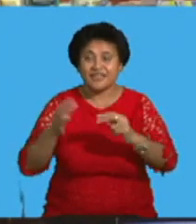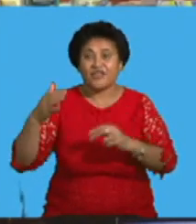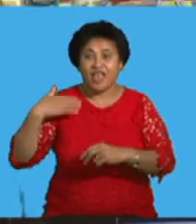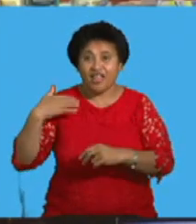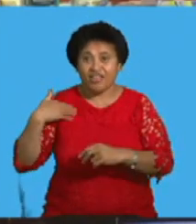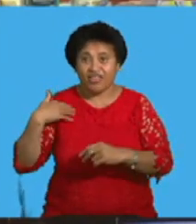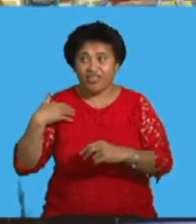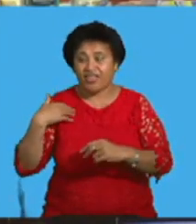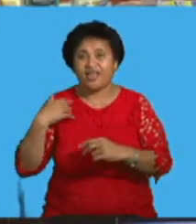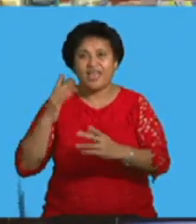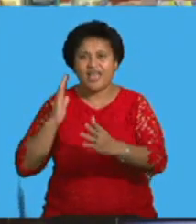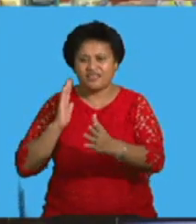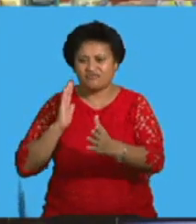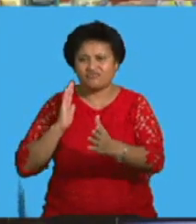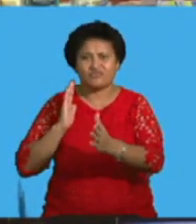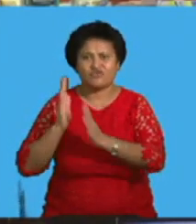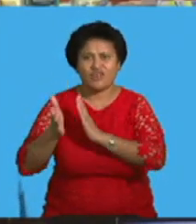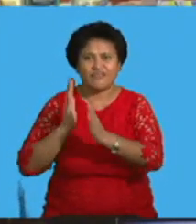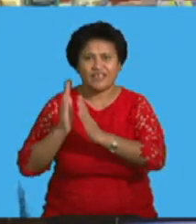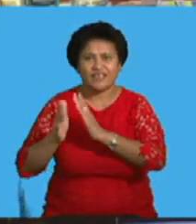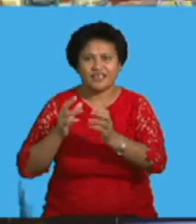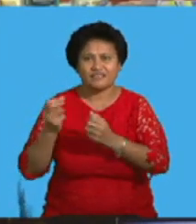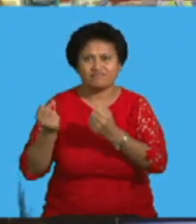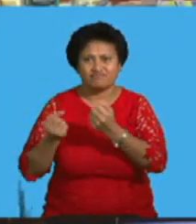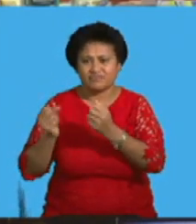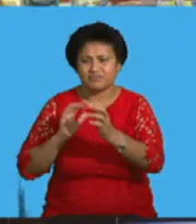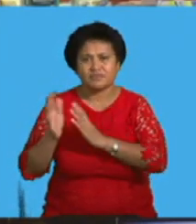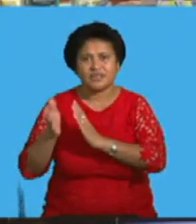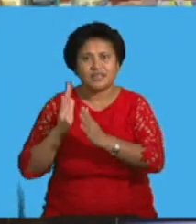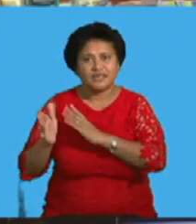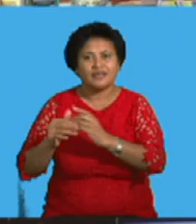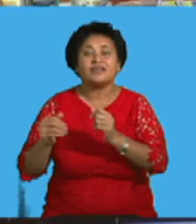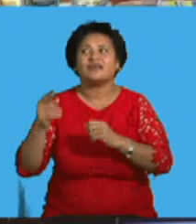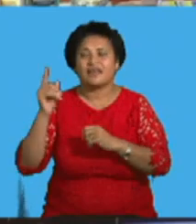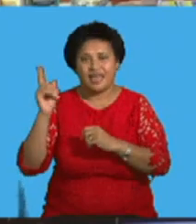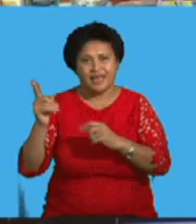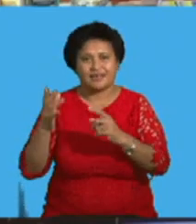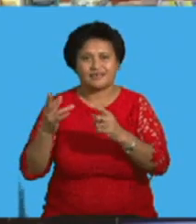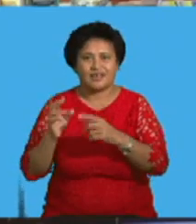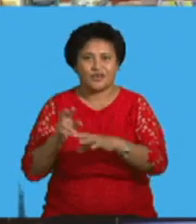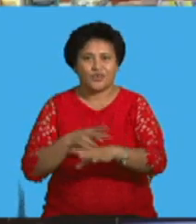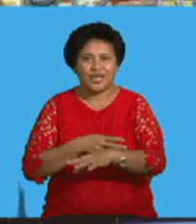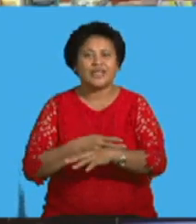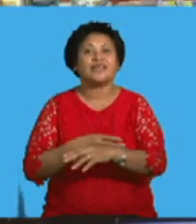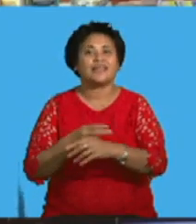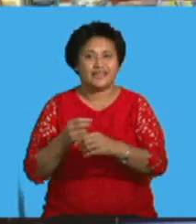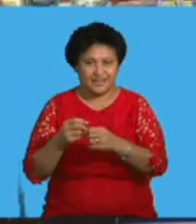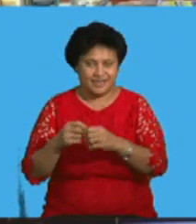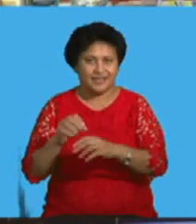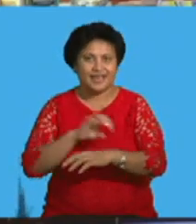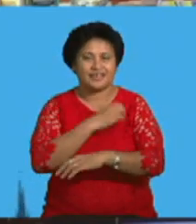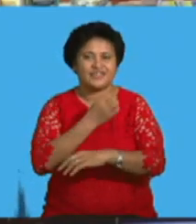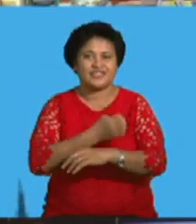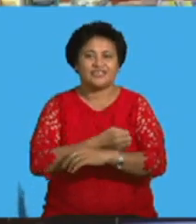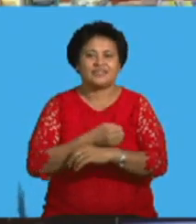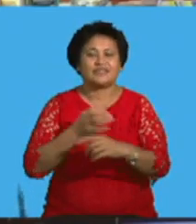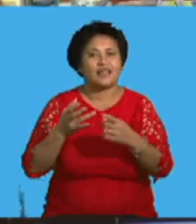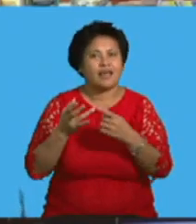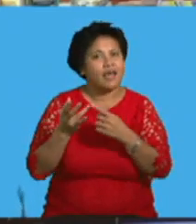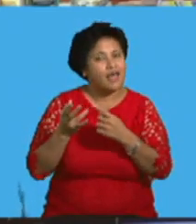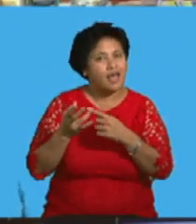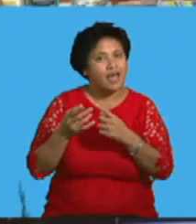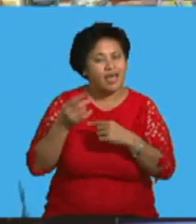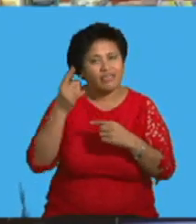traffic management, hydroponic agriculture, and green energy. A number of other innovative projects are